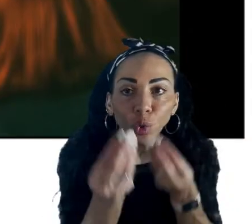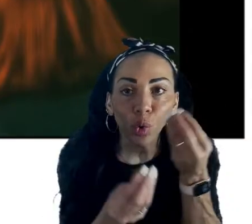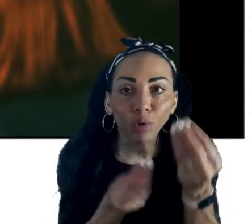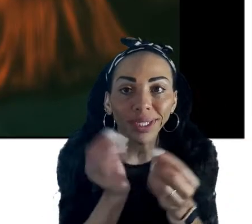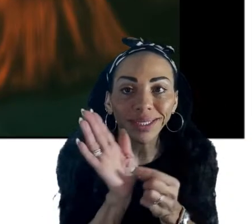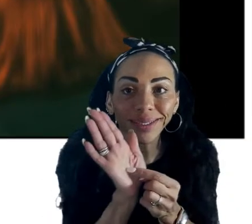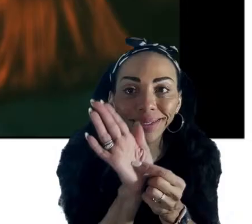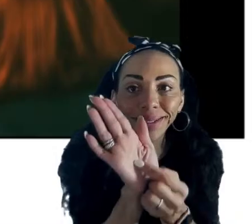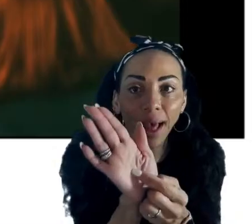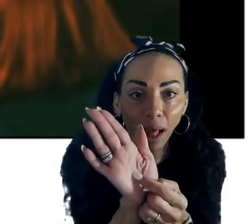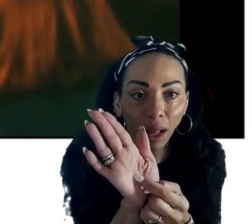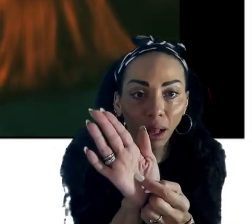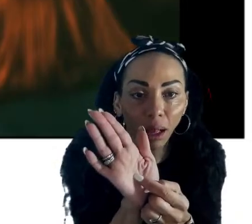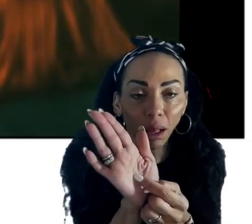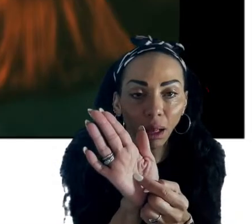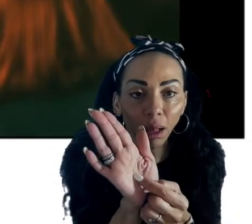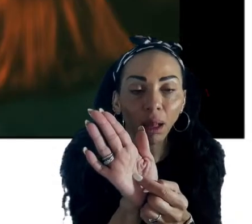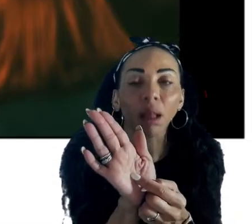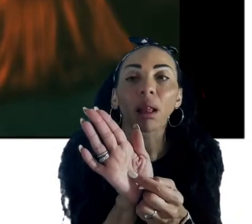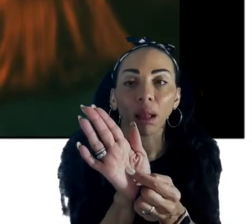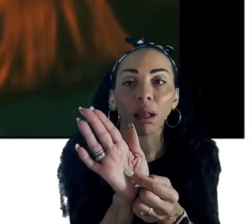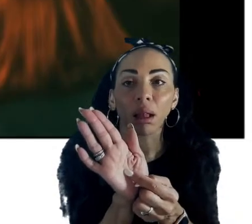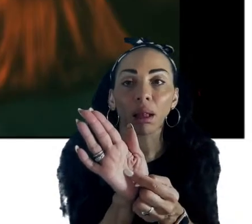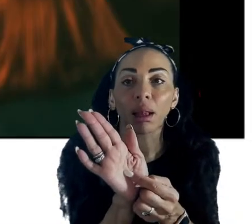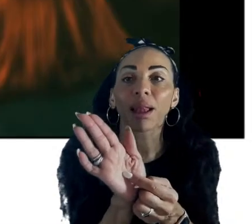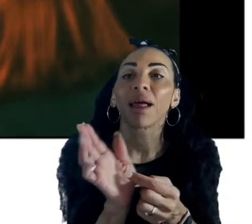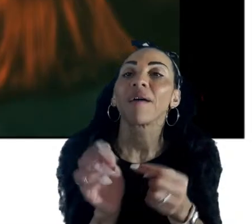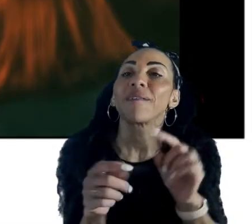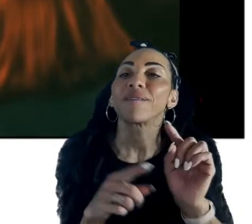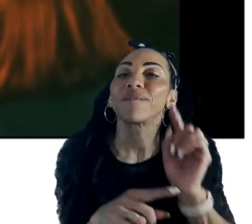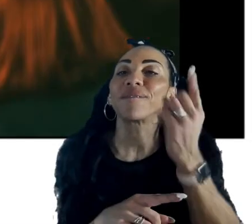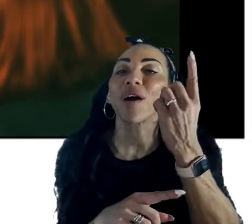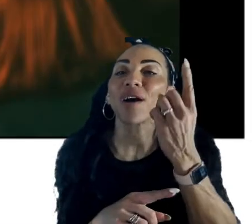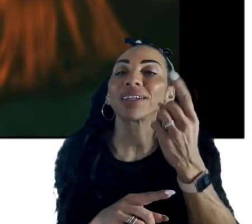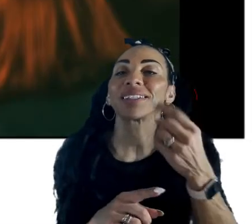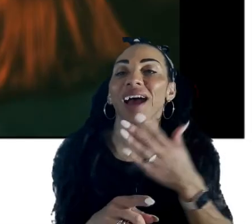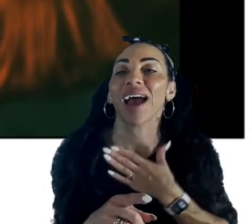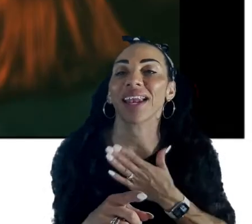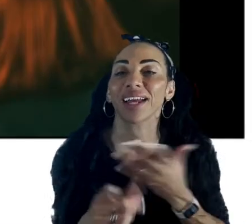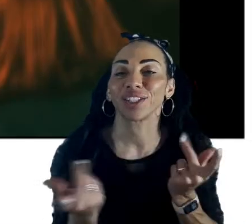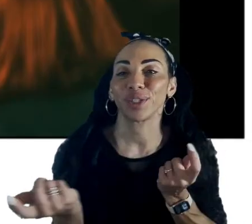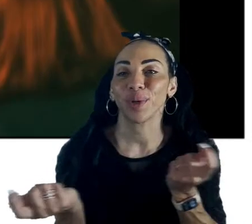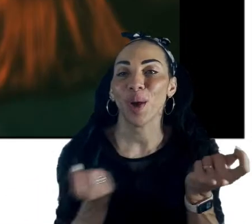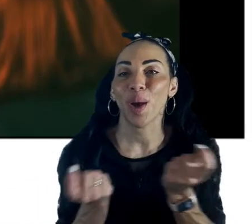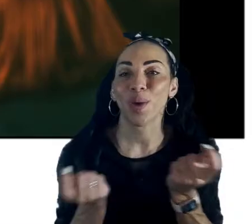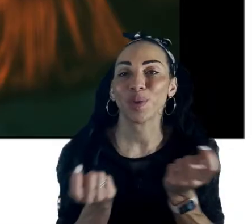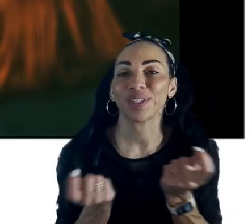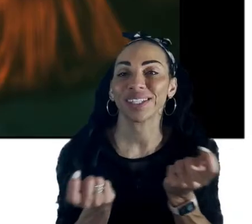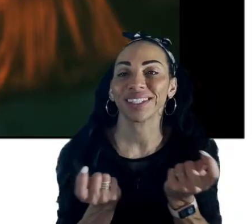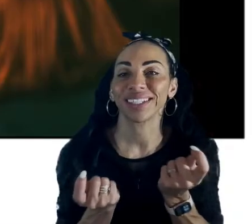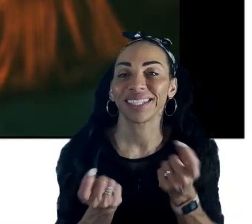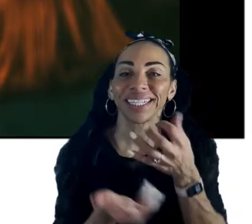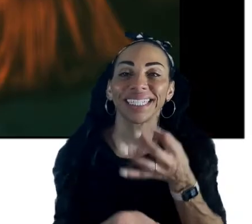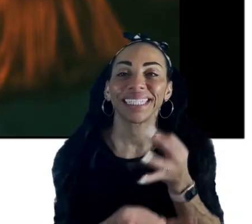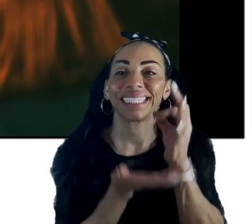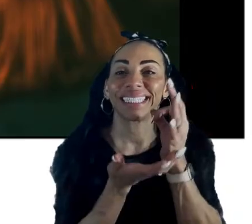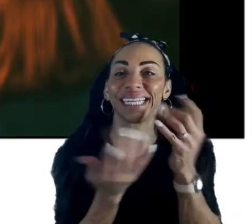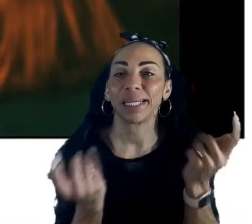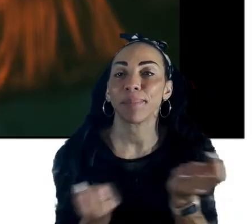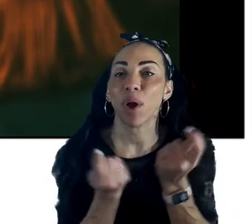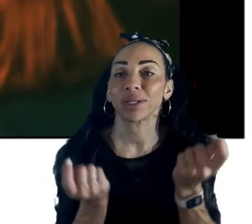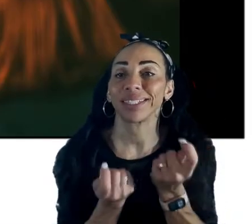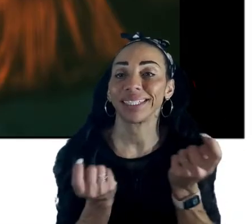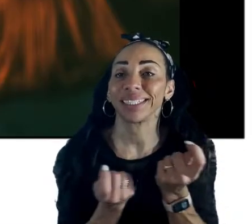Often I host tea parties as part of the beginning of a process in a way of collecting stories from communities, often the